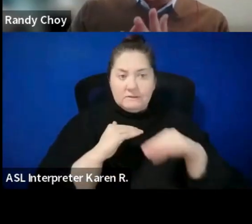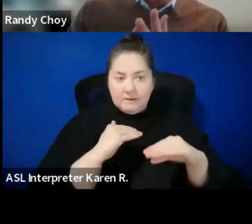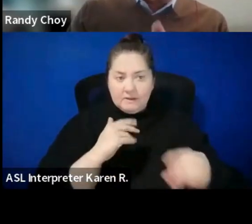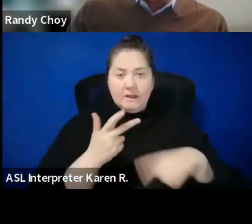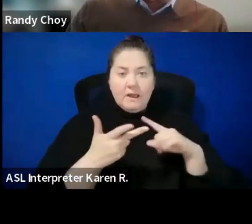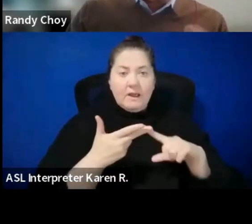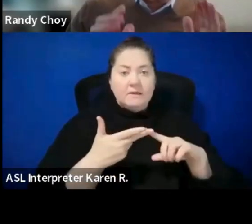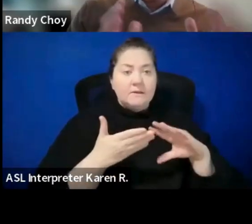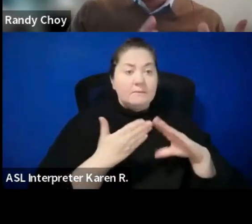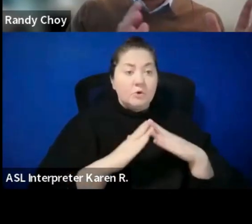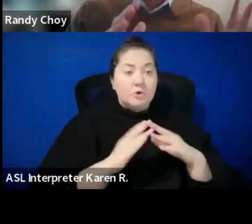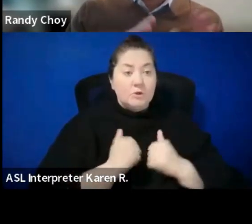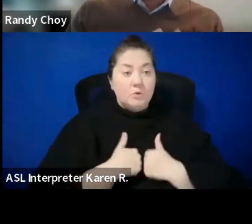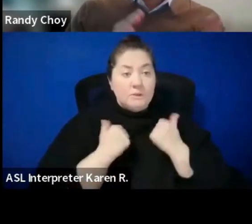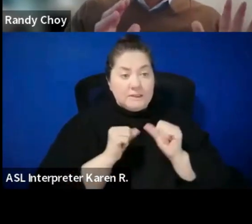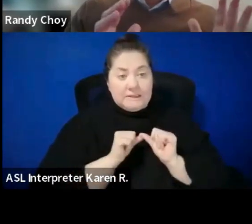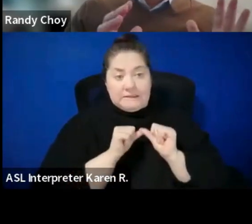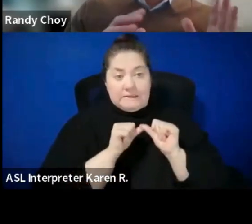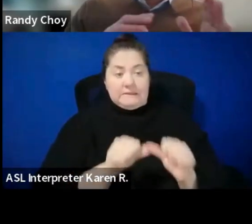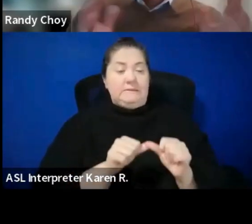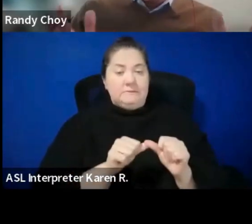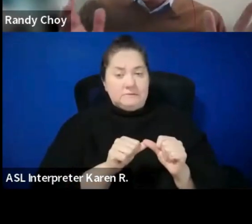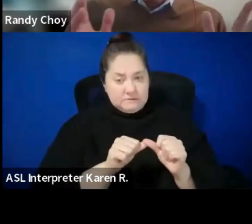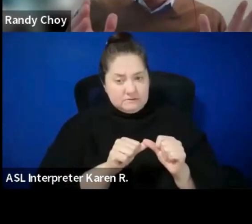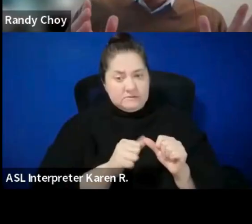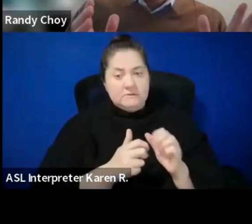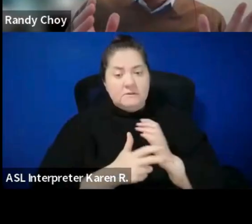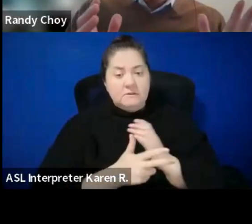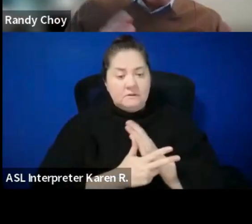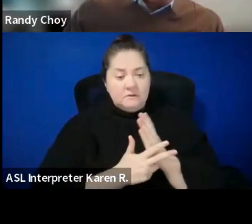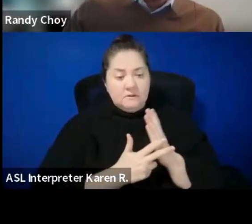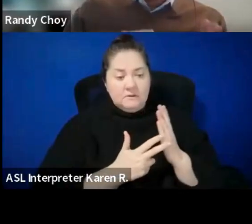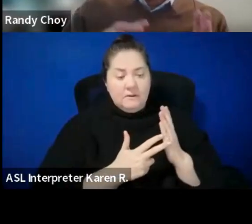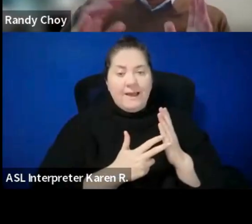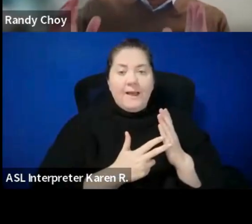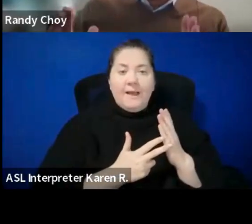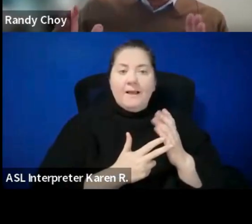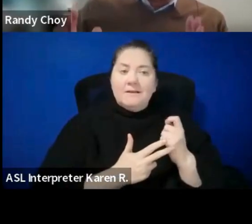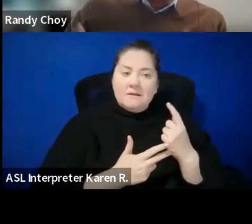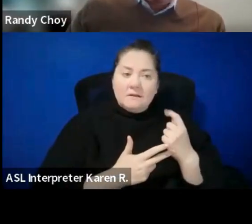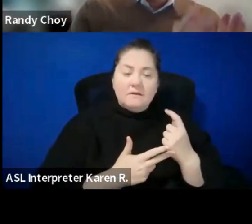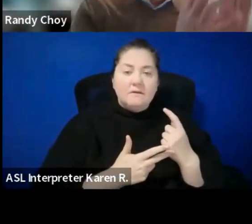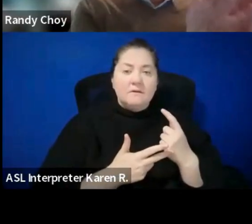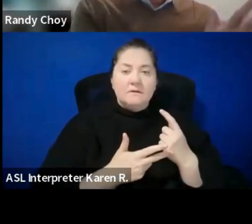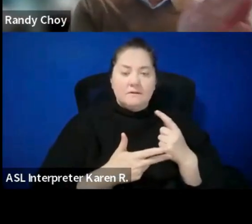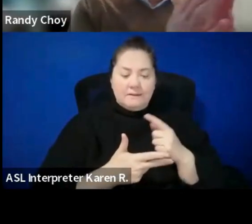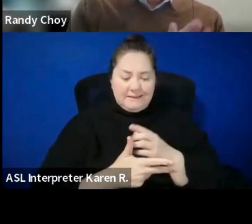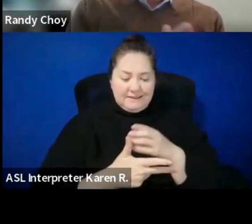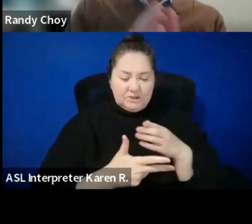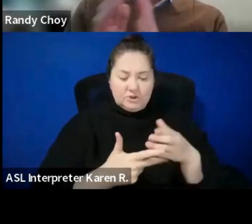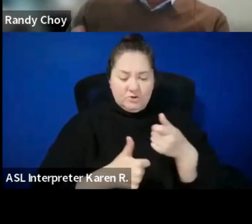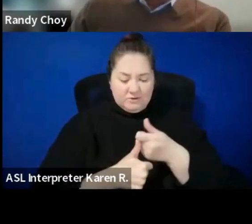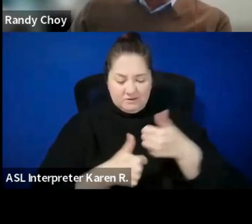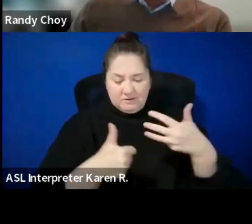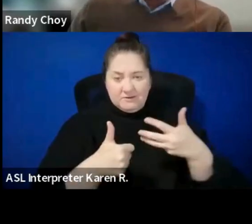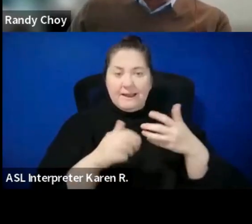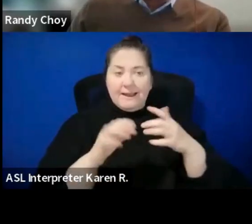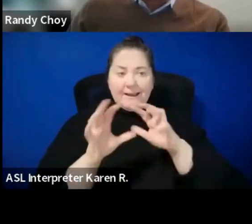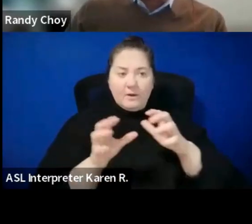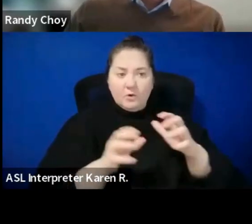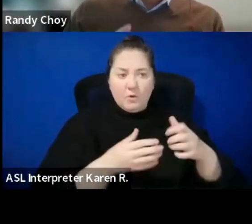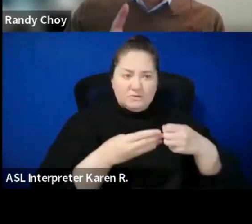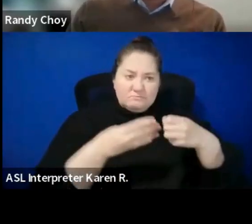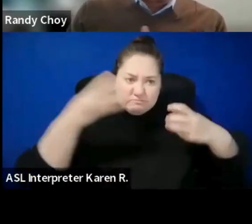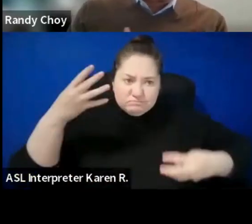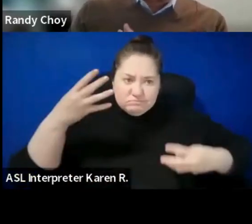community resilience. And there's several there's a list of categories that support each of those priority focus